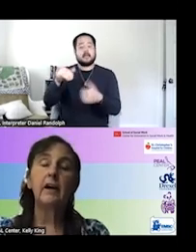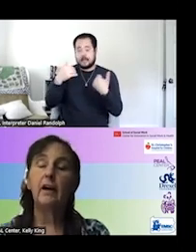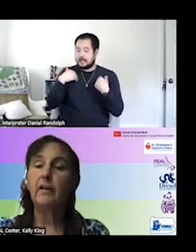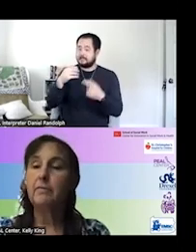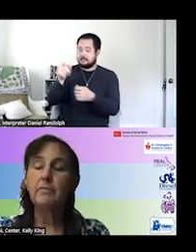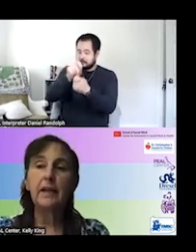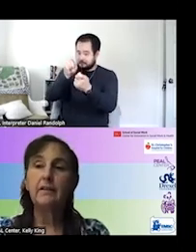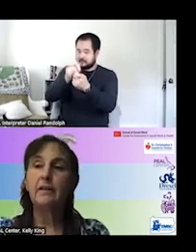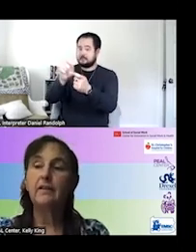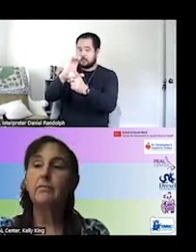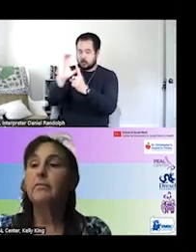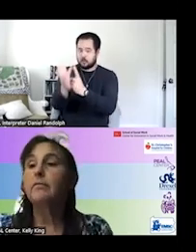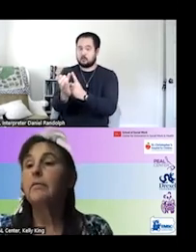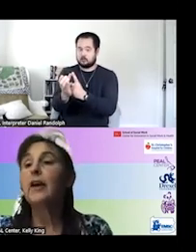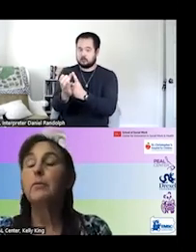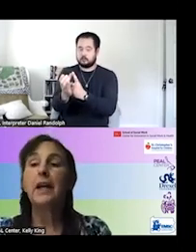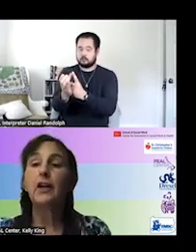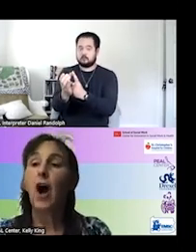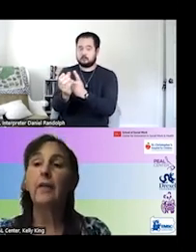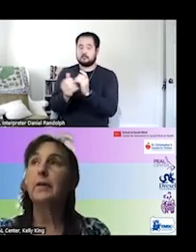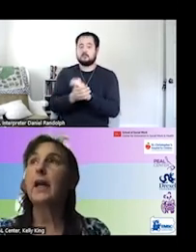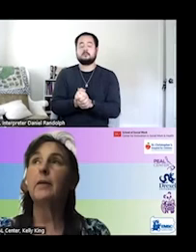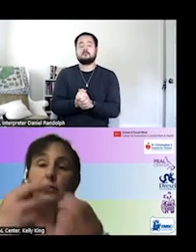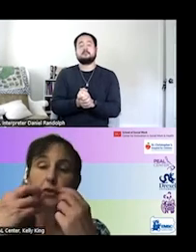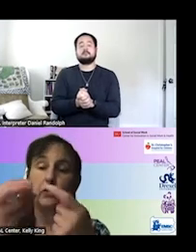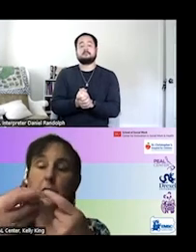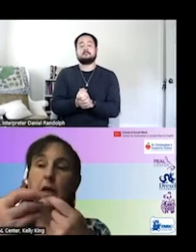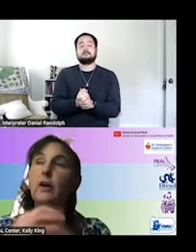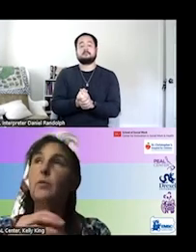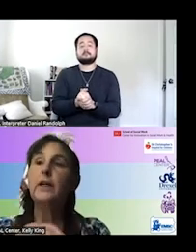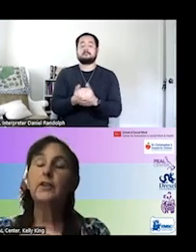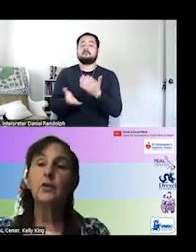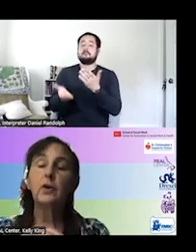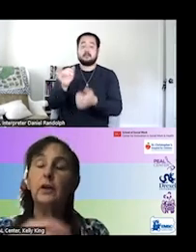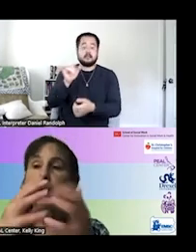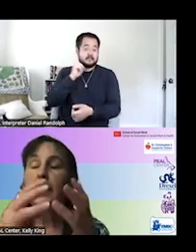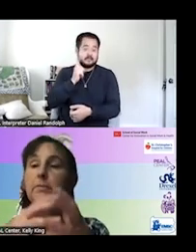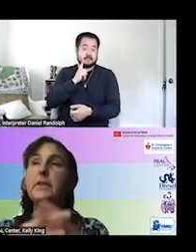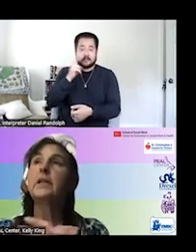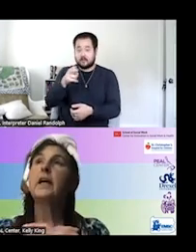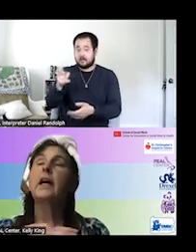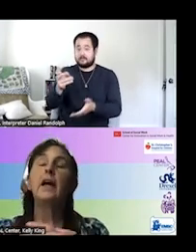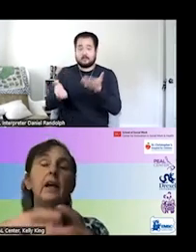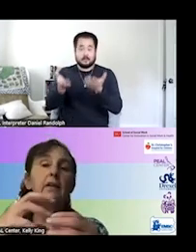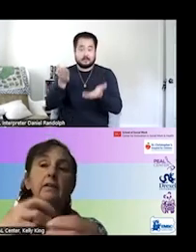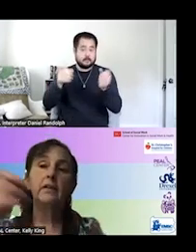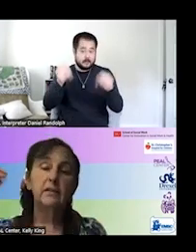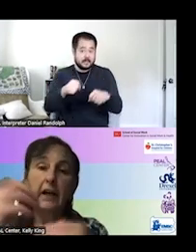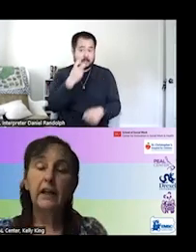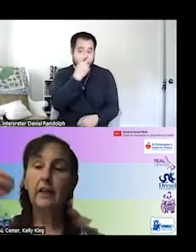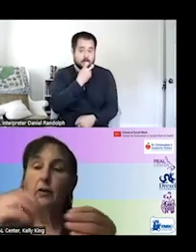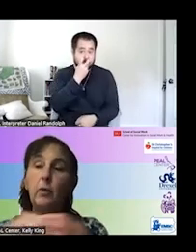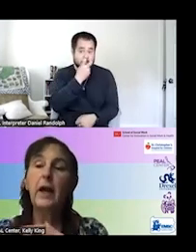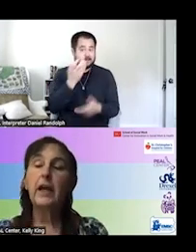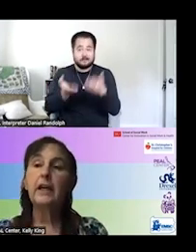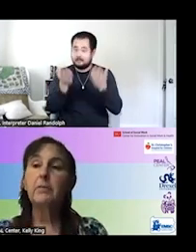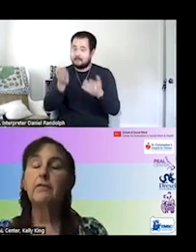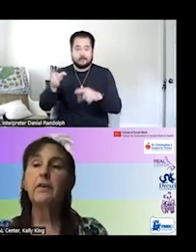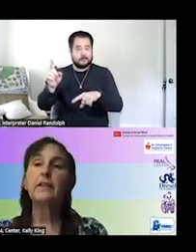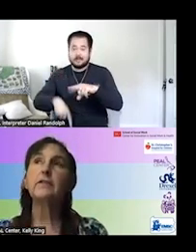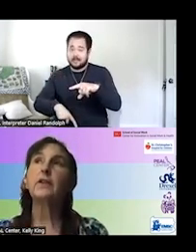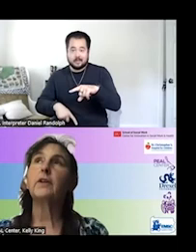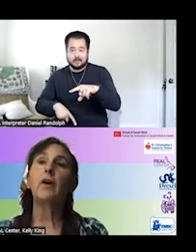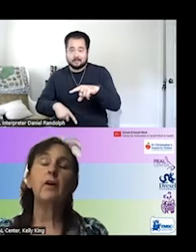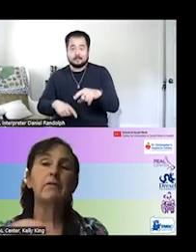they may or may not be able to read your lips, and getting in their way can